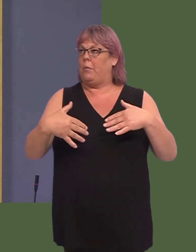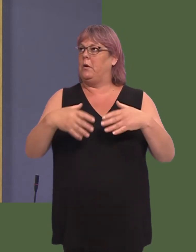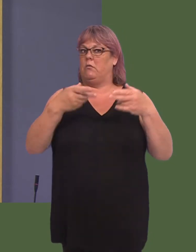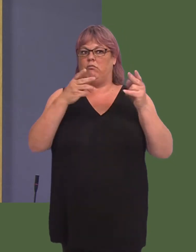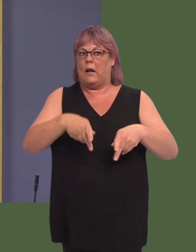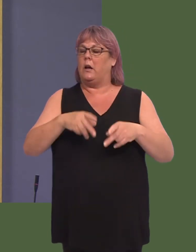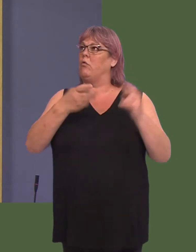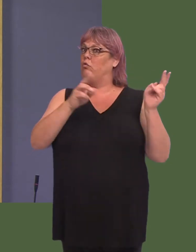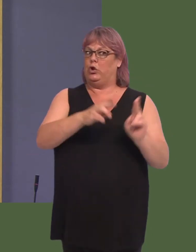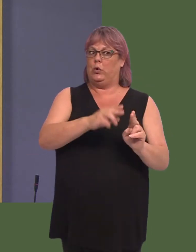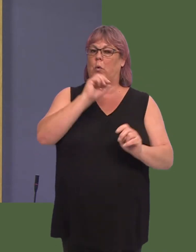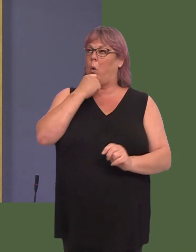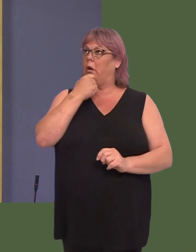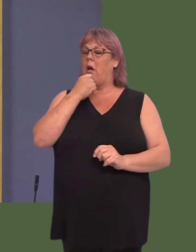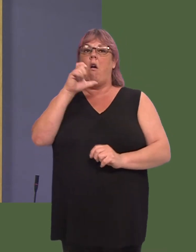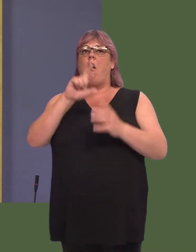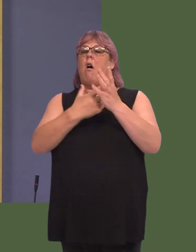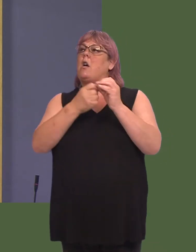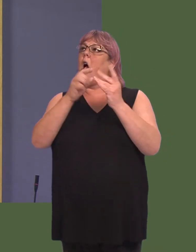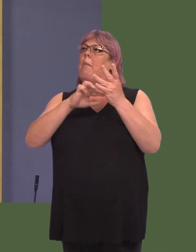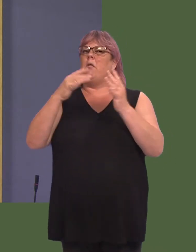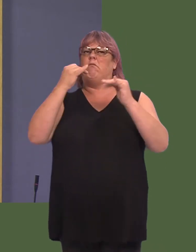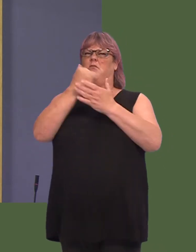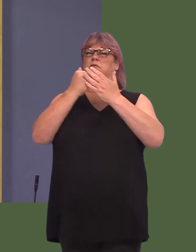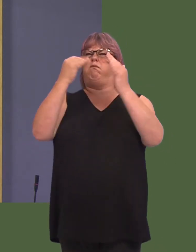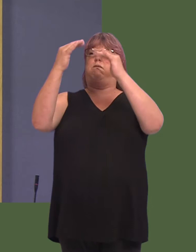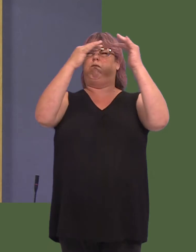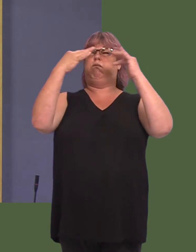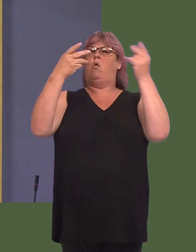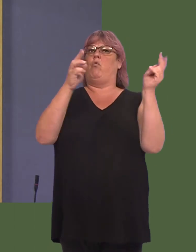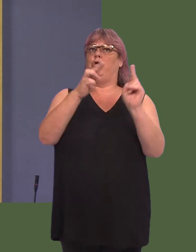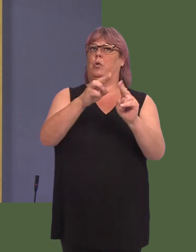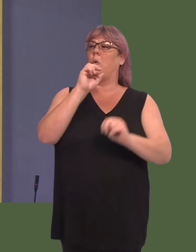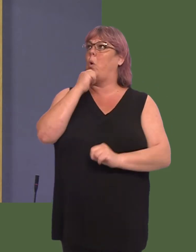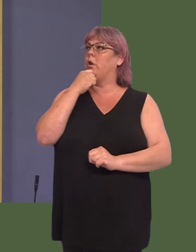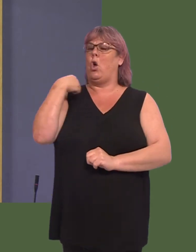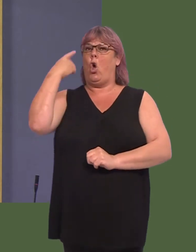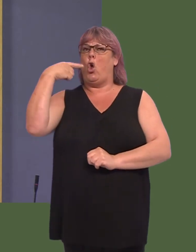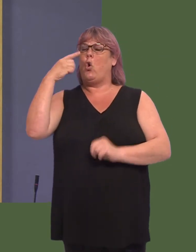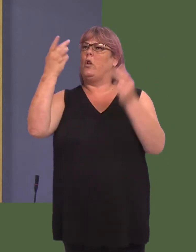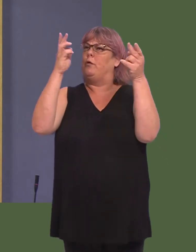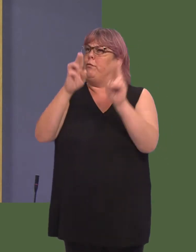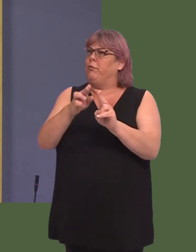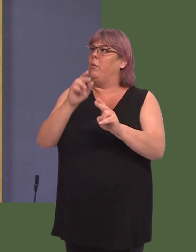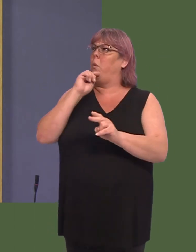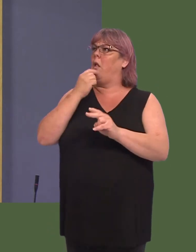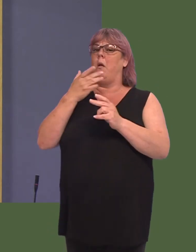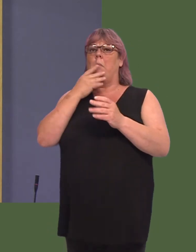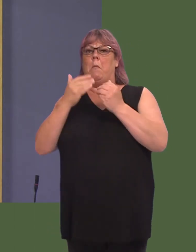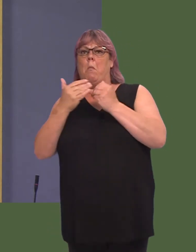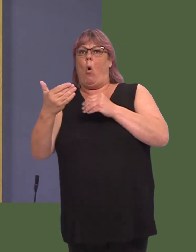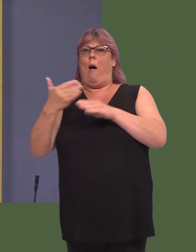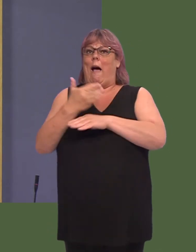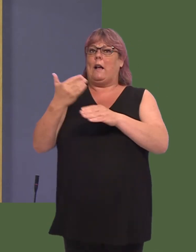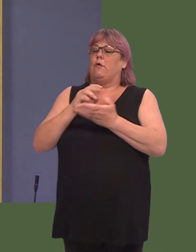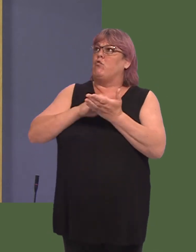a reduction in carbon and nitrogen oxide emissions in residential areas, a decrease in noise, an increase in